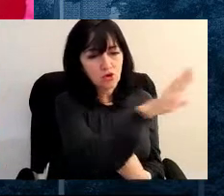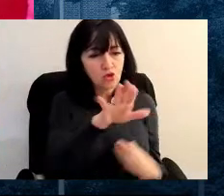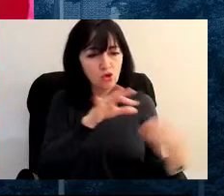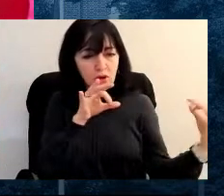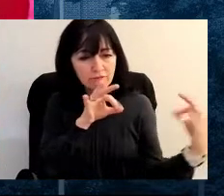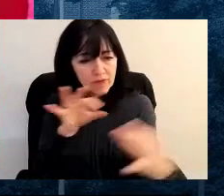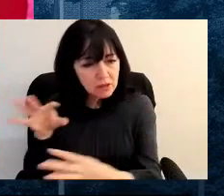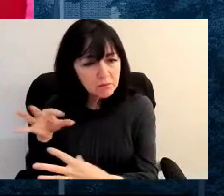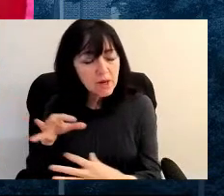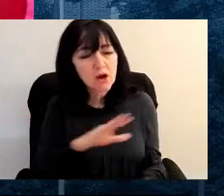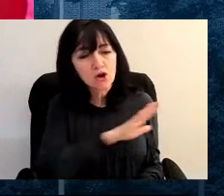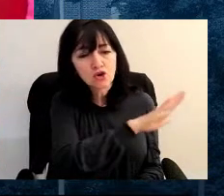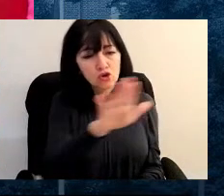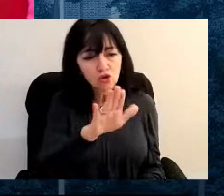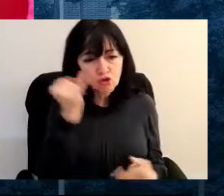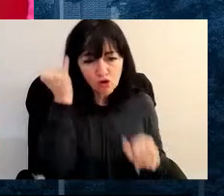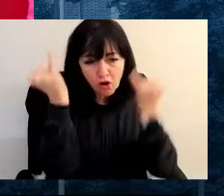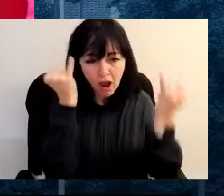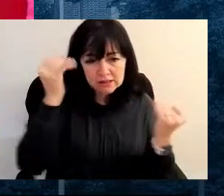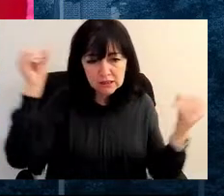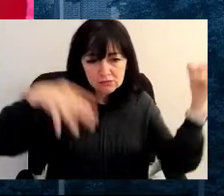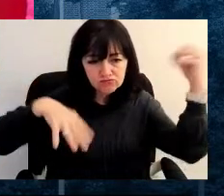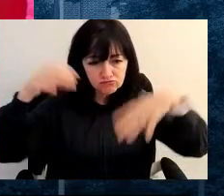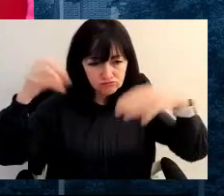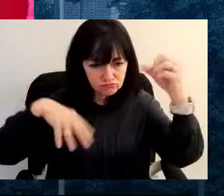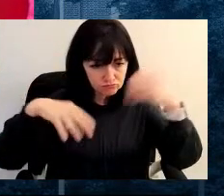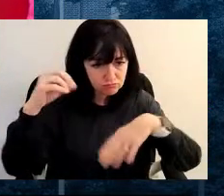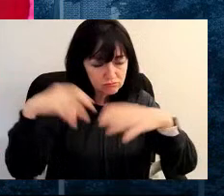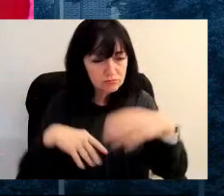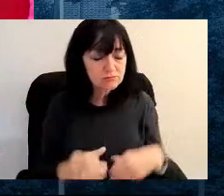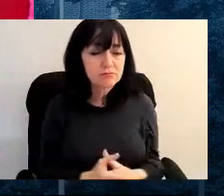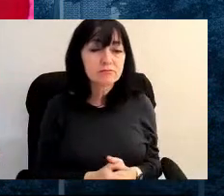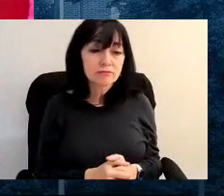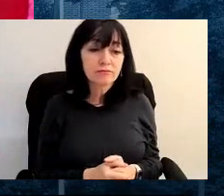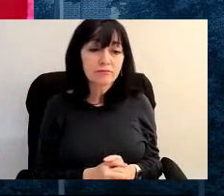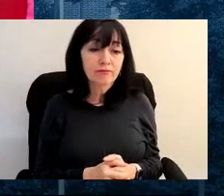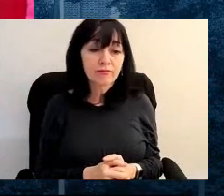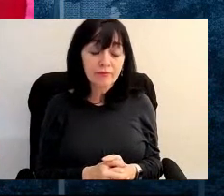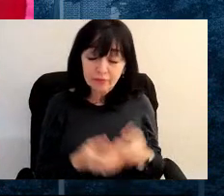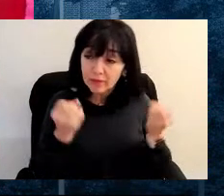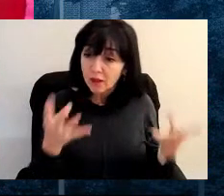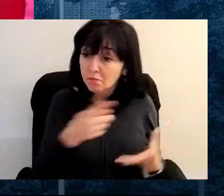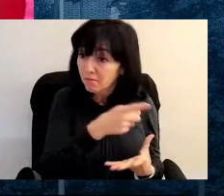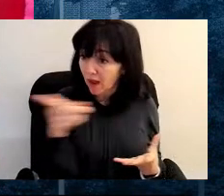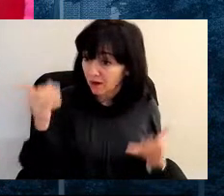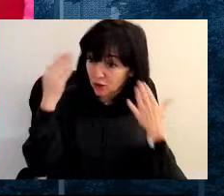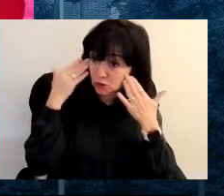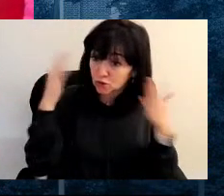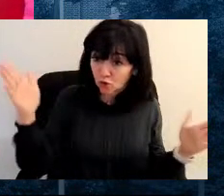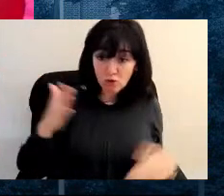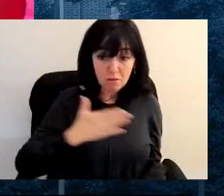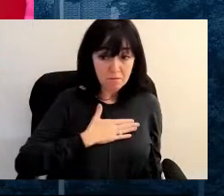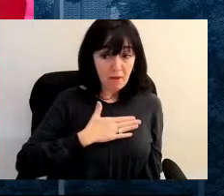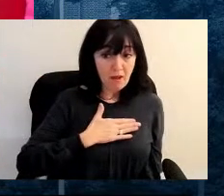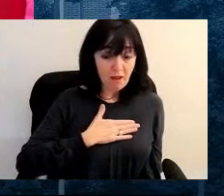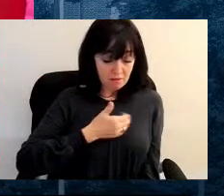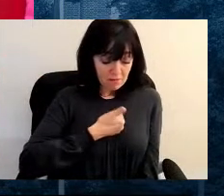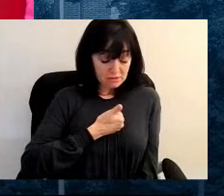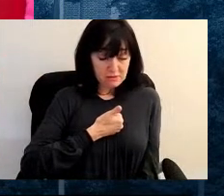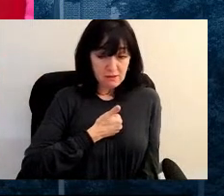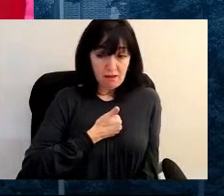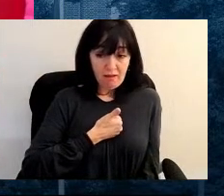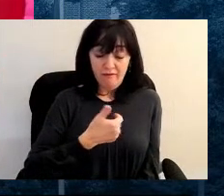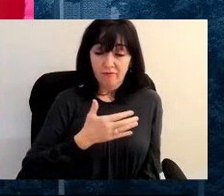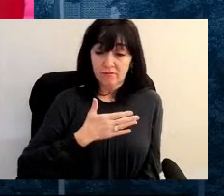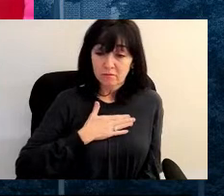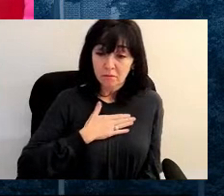know, or maybe probably don't know, I was raised by two educators. My dad actually and mom moved